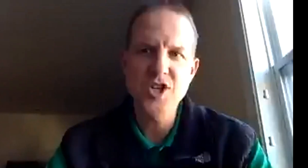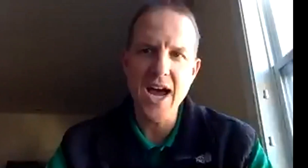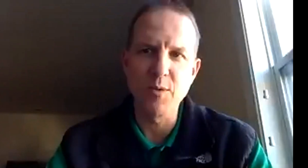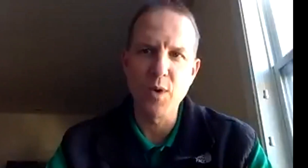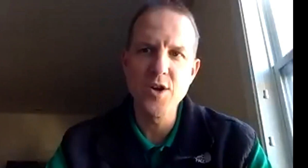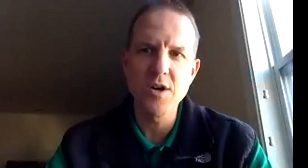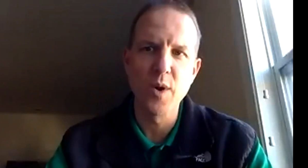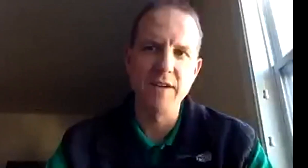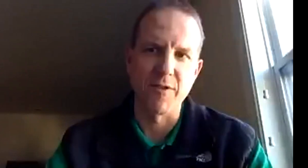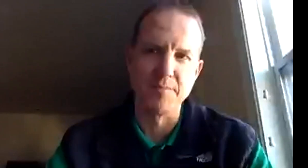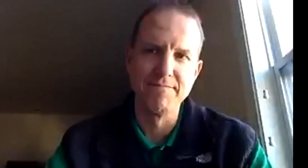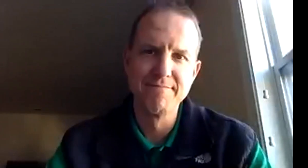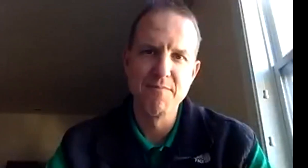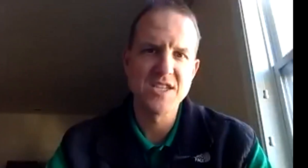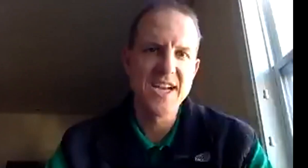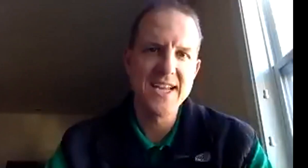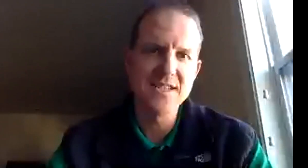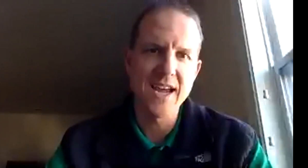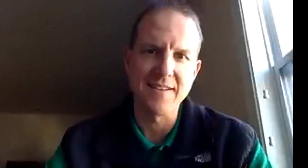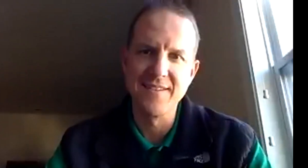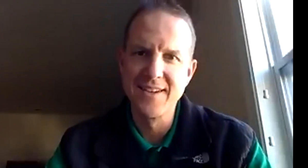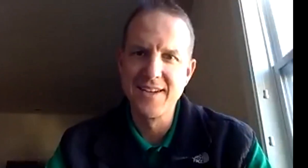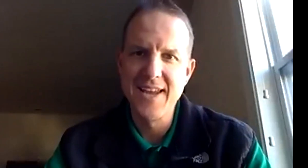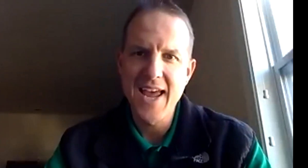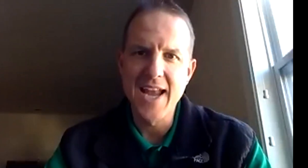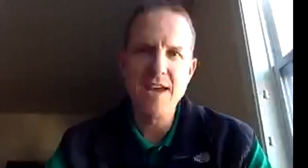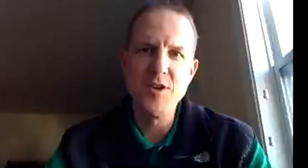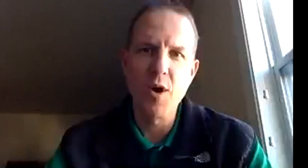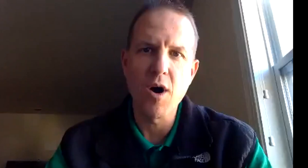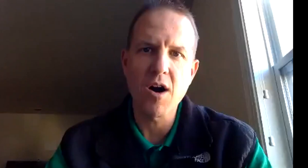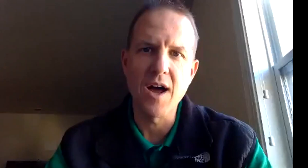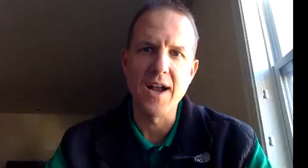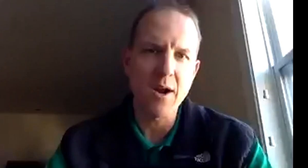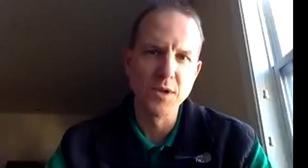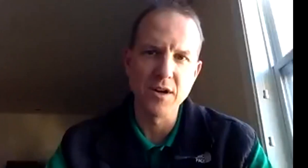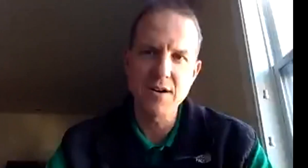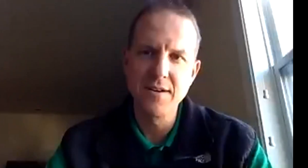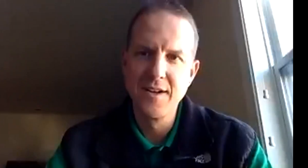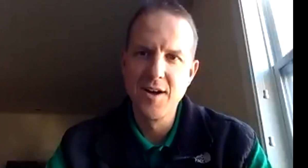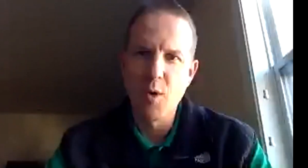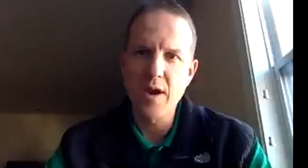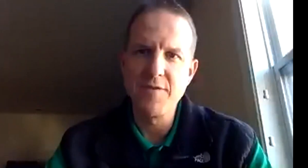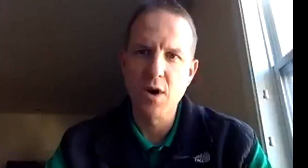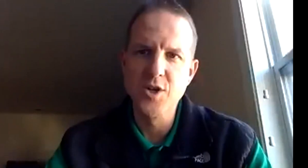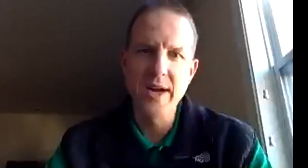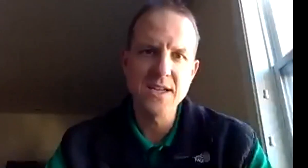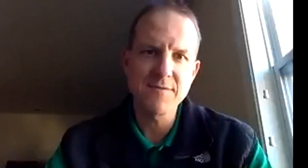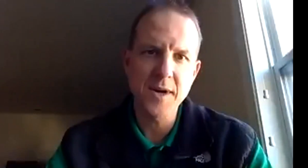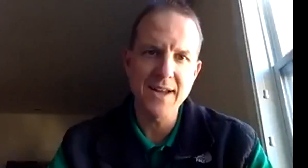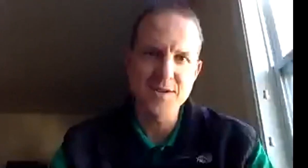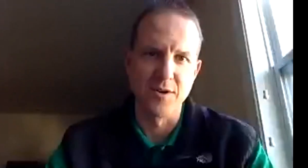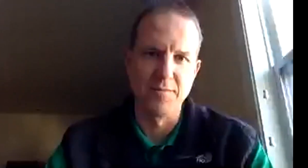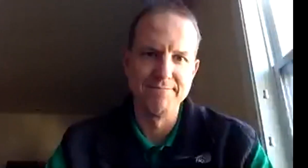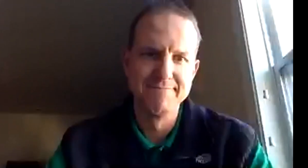us in the chat where you are joining from, the city and state, and if you are an at-home learner or if you are joining us